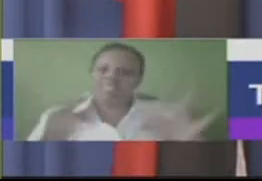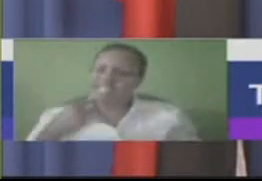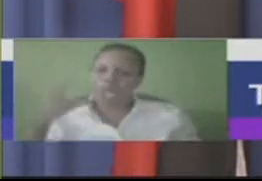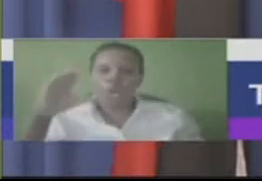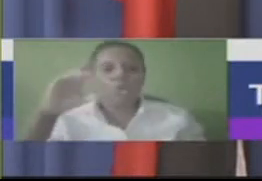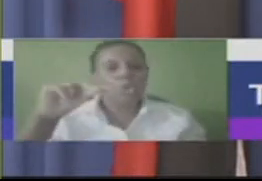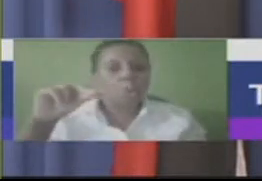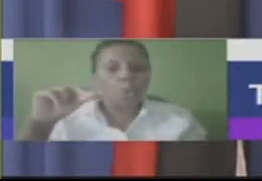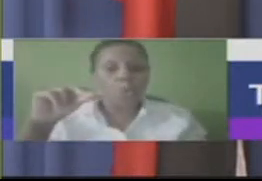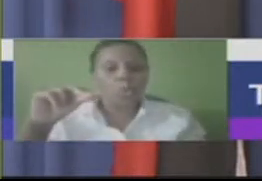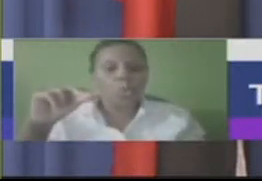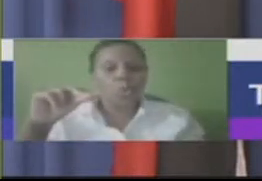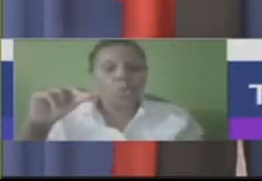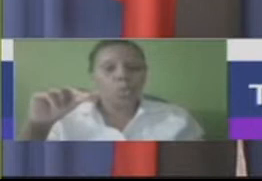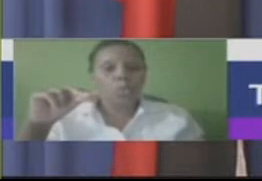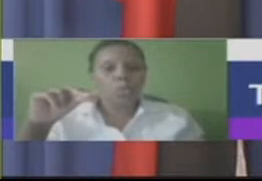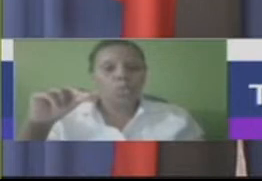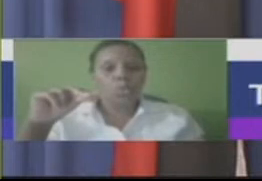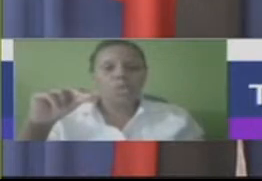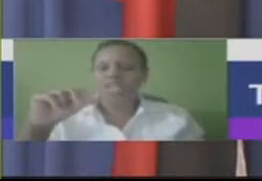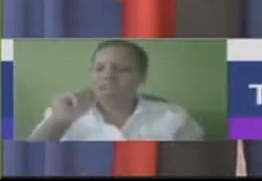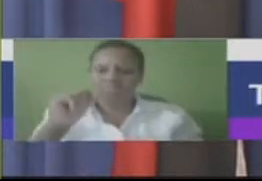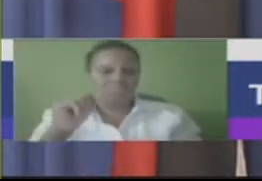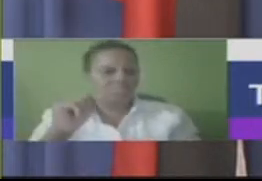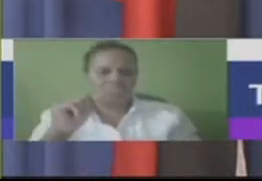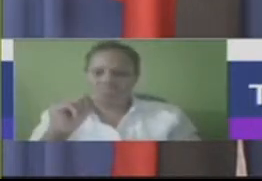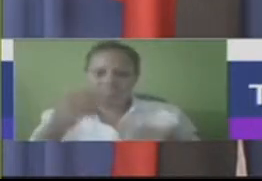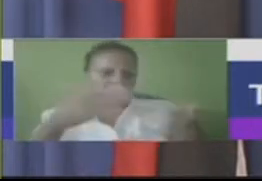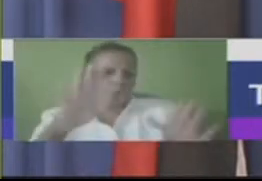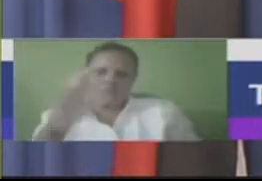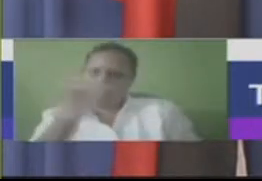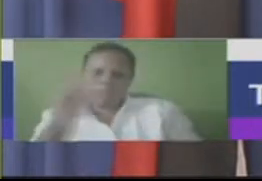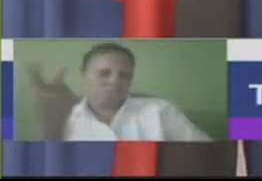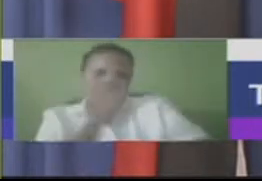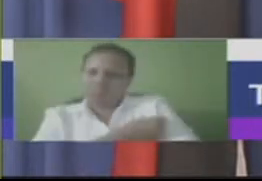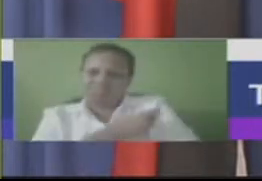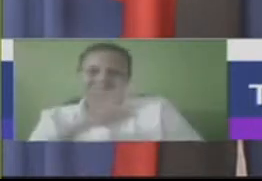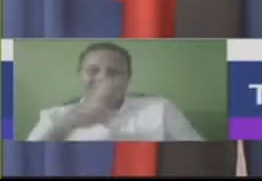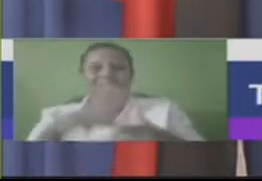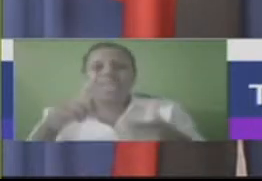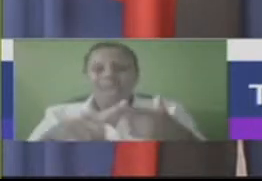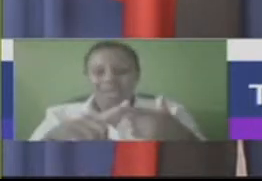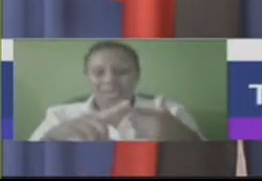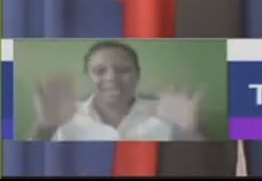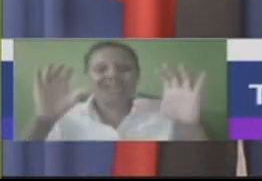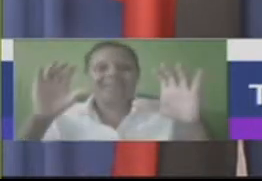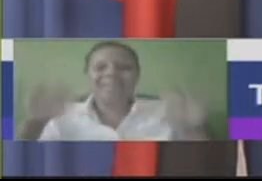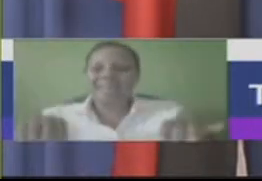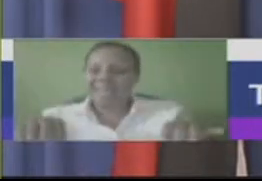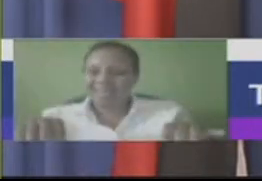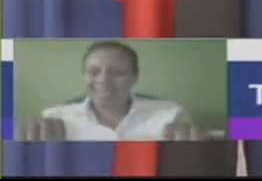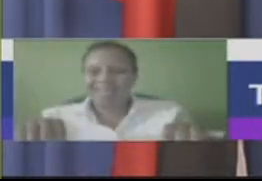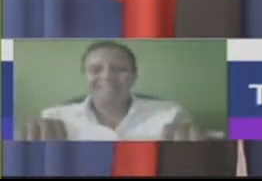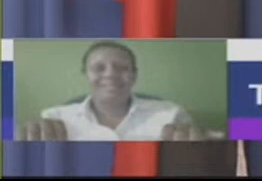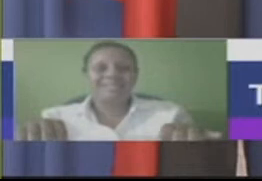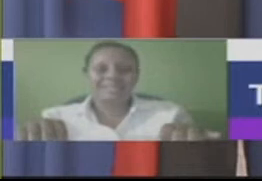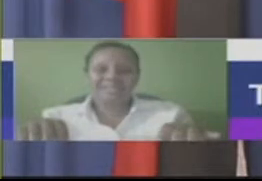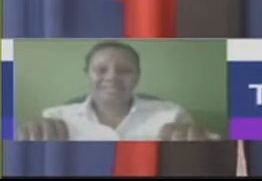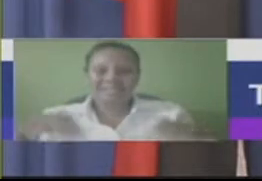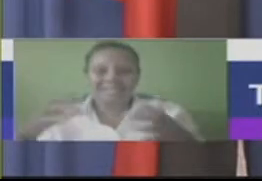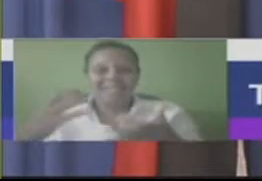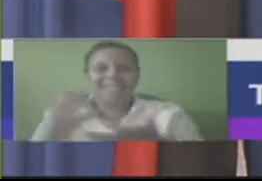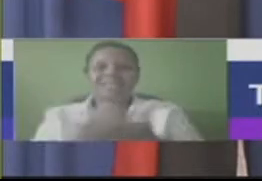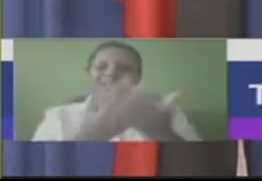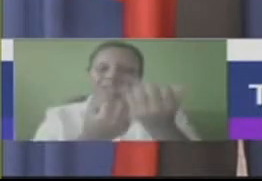not vaccinate them, you then will not be able to access support from international agencies like